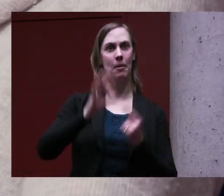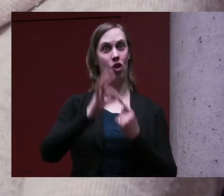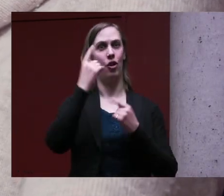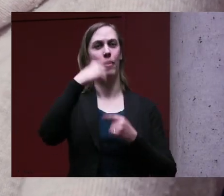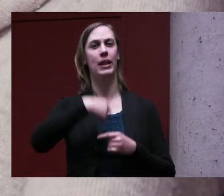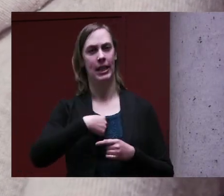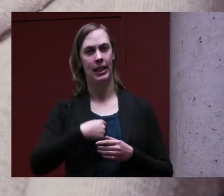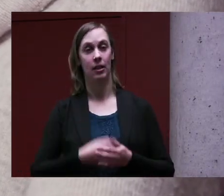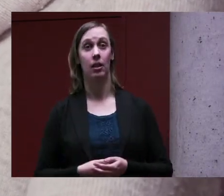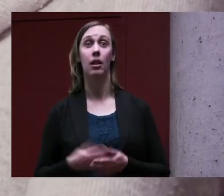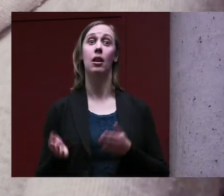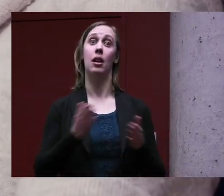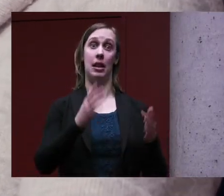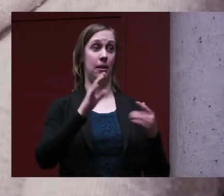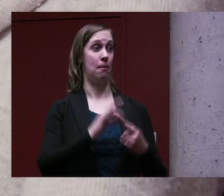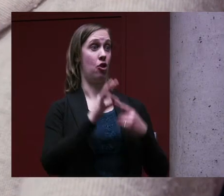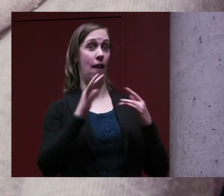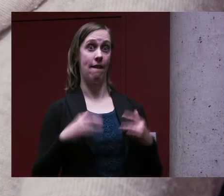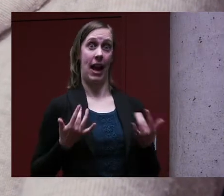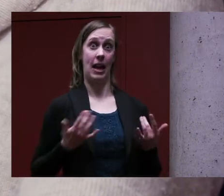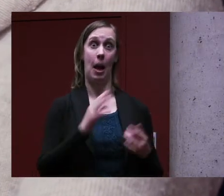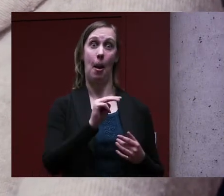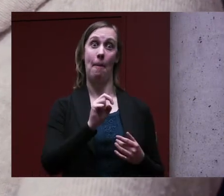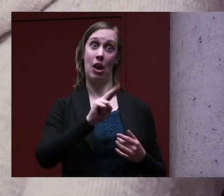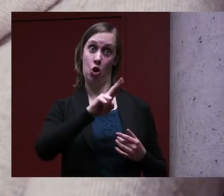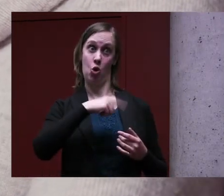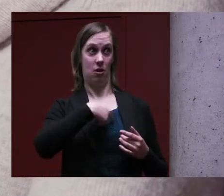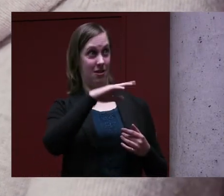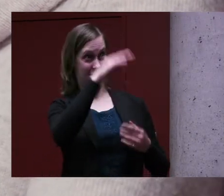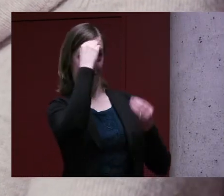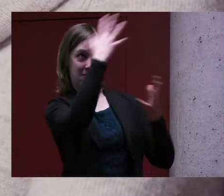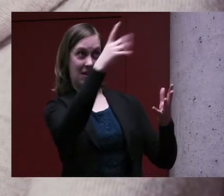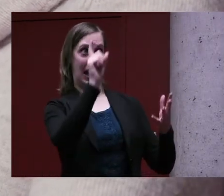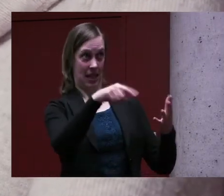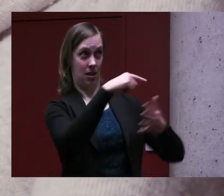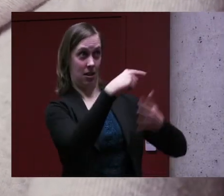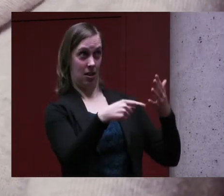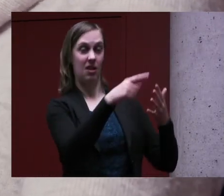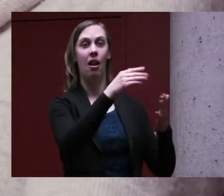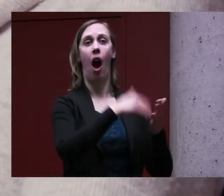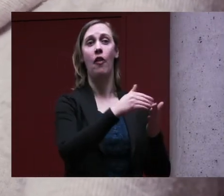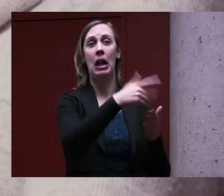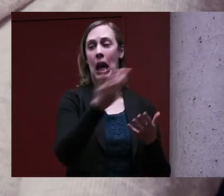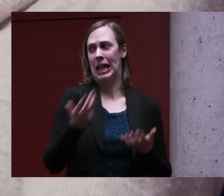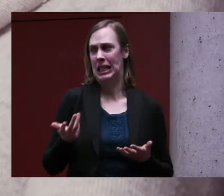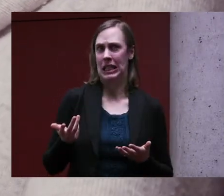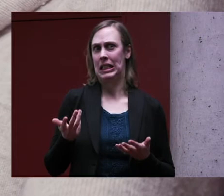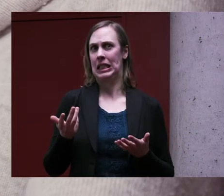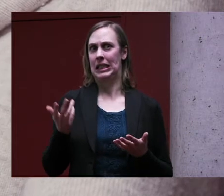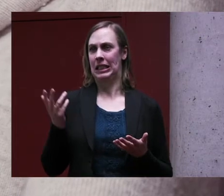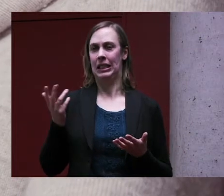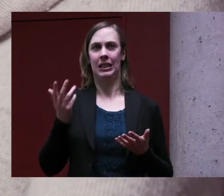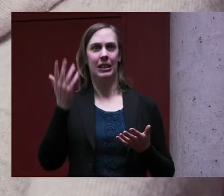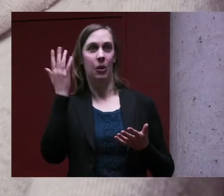Special events or menus don't always take my dietary concerns into account. Why?